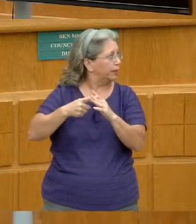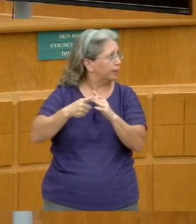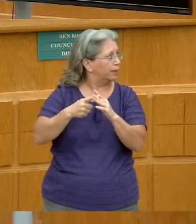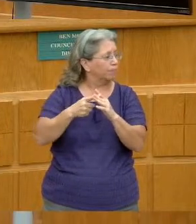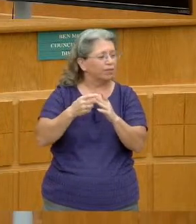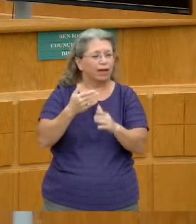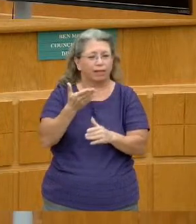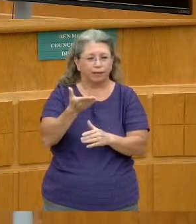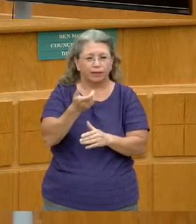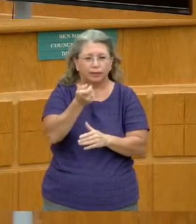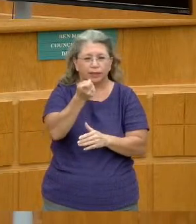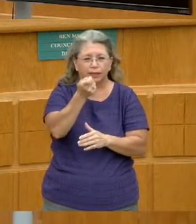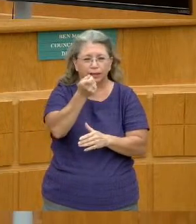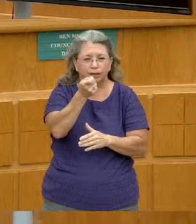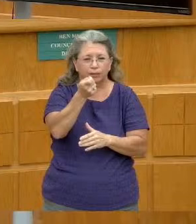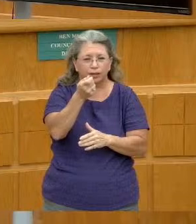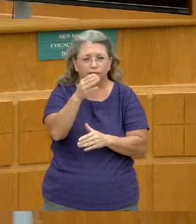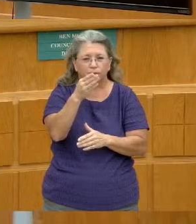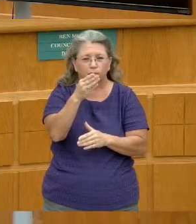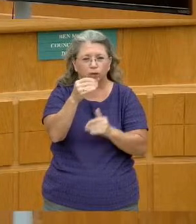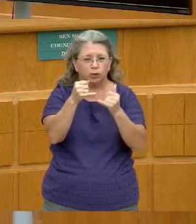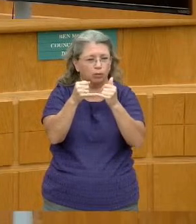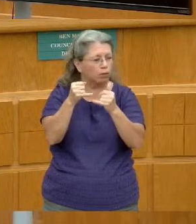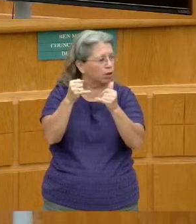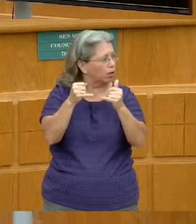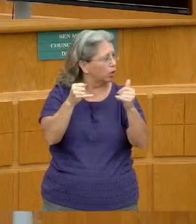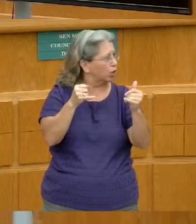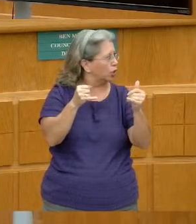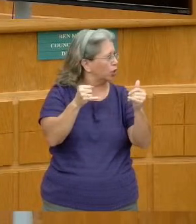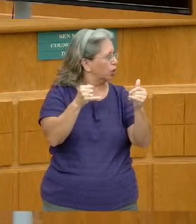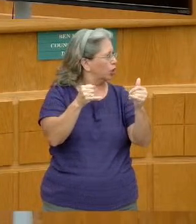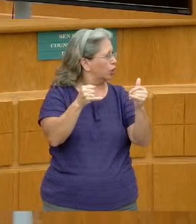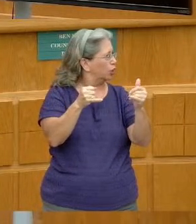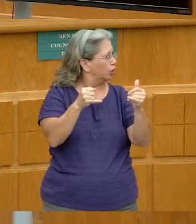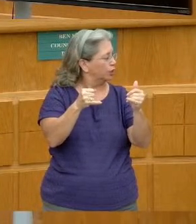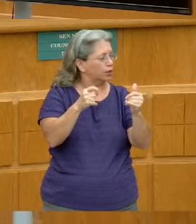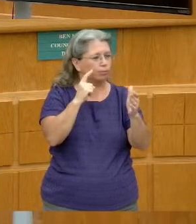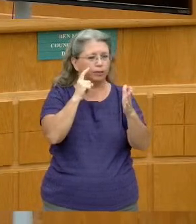this average, but you can see in the far right, those are